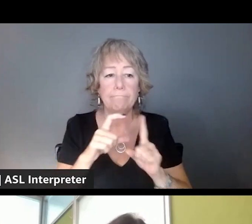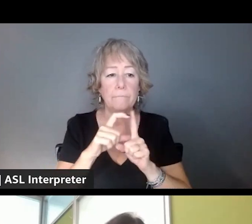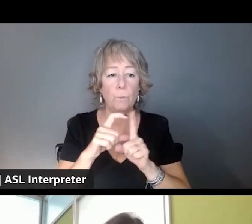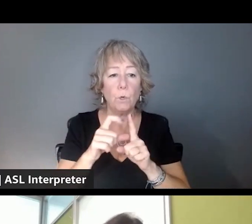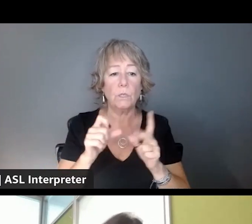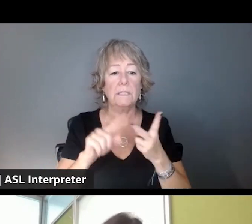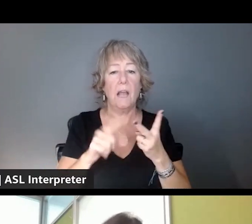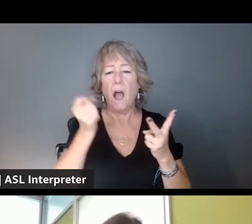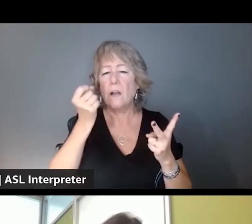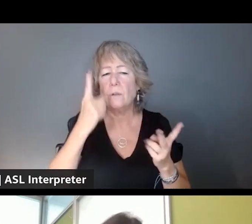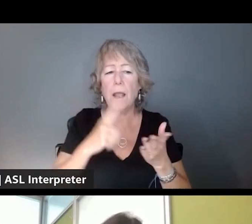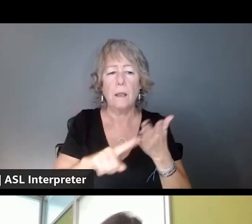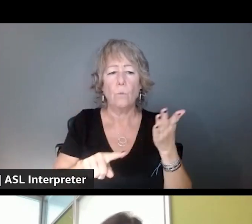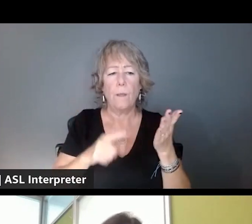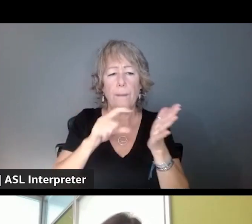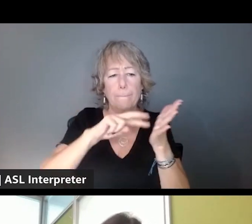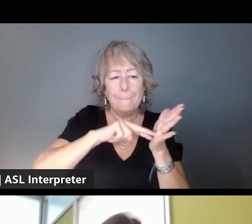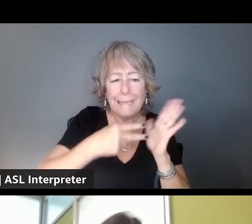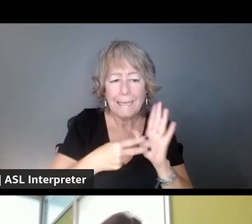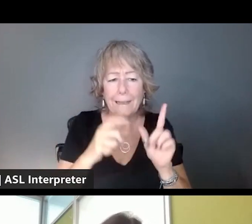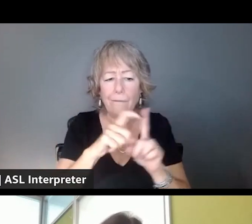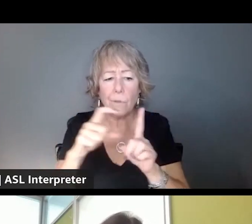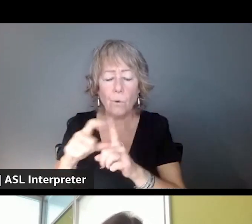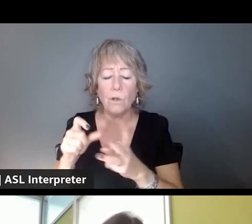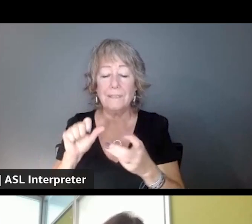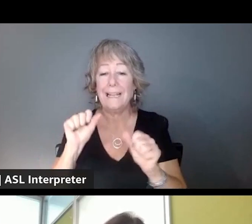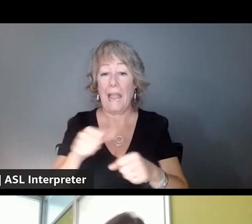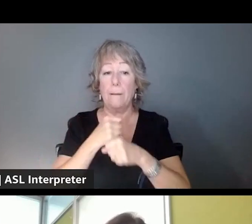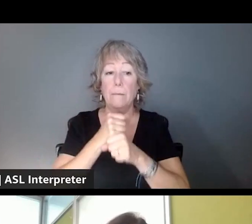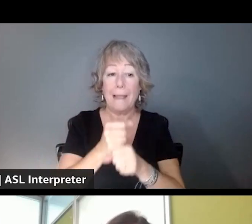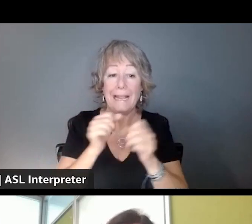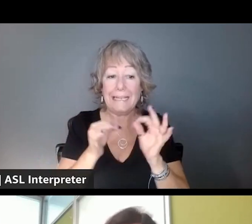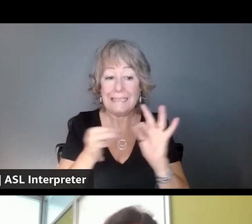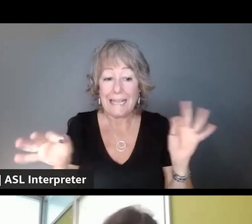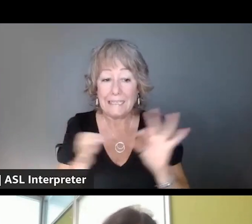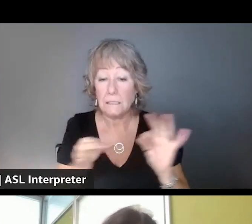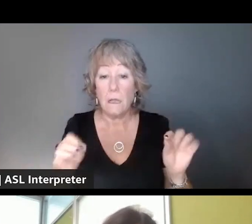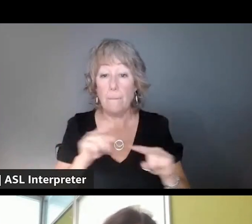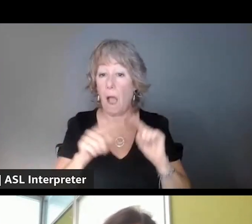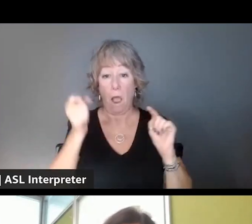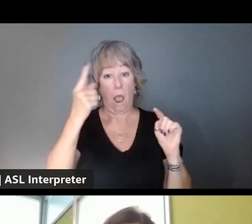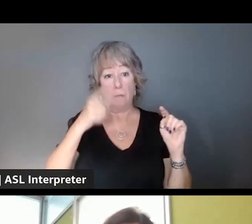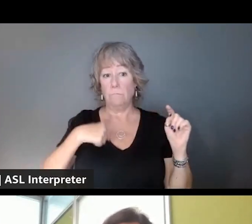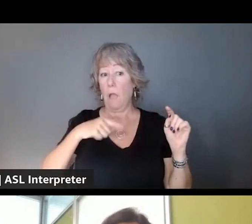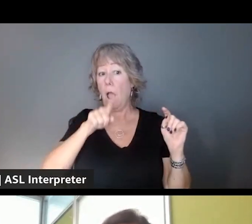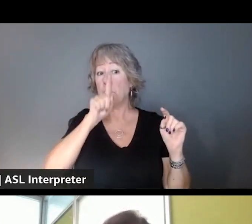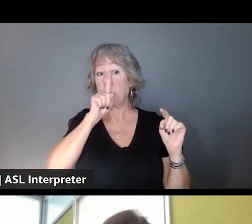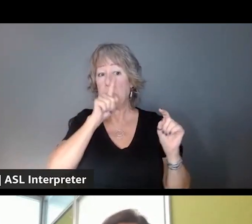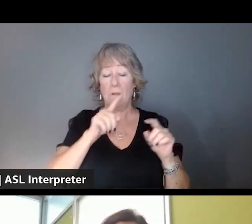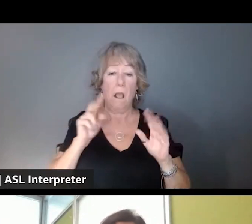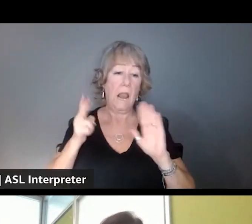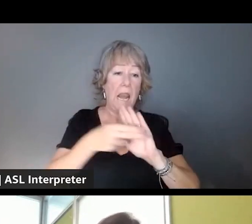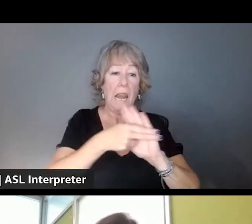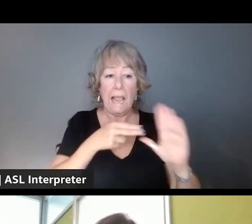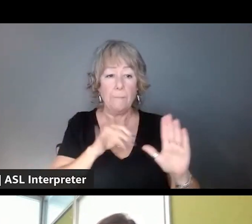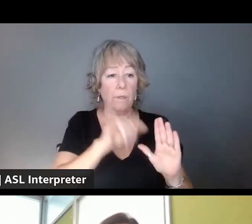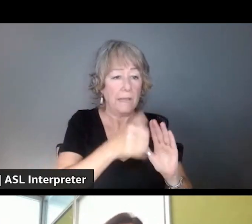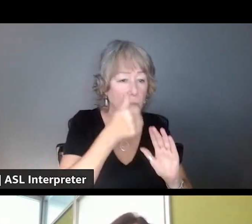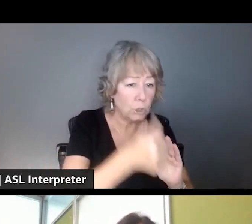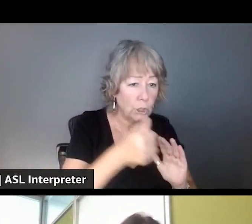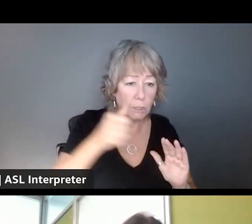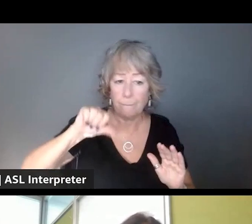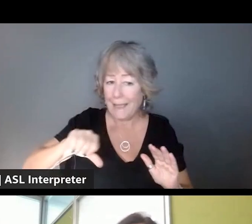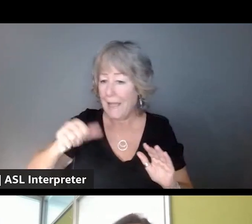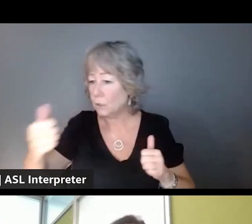understands the meaning of different things and can form sentences. But you didn't label anything. You didn't say that this was good, this was bad, this